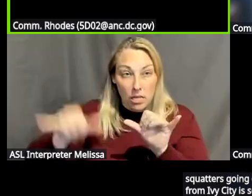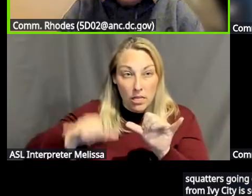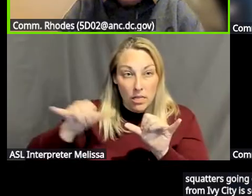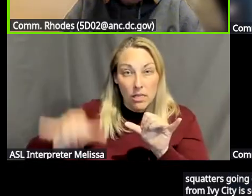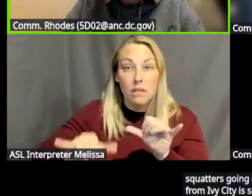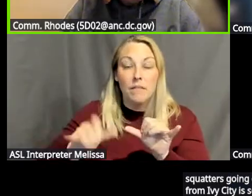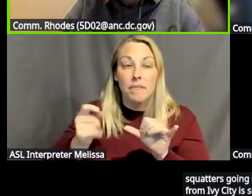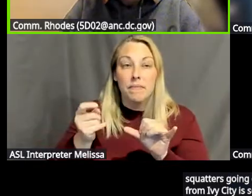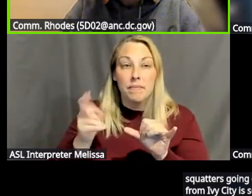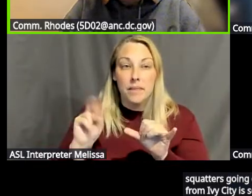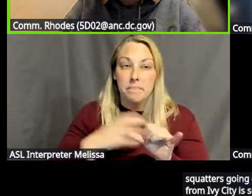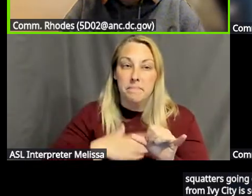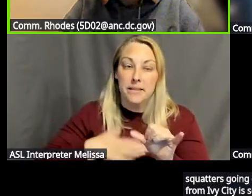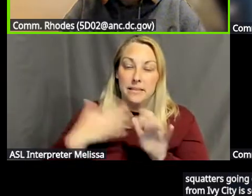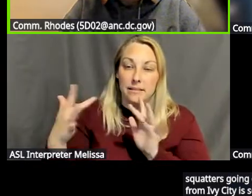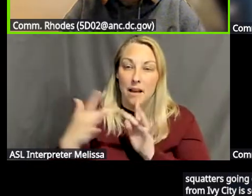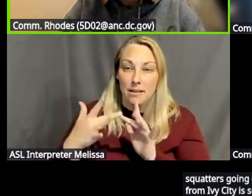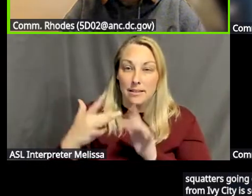MPD and